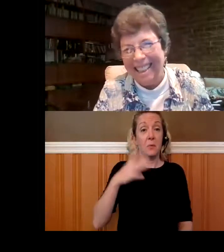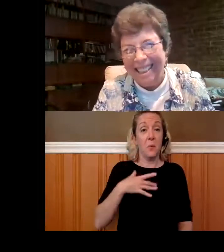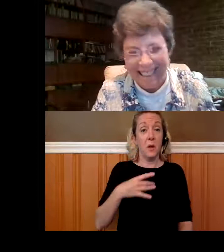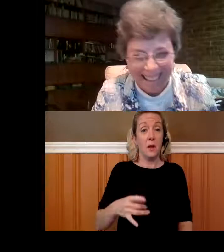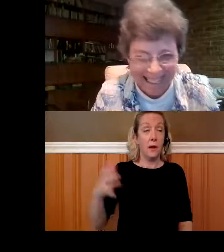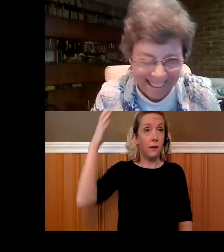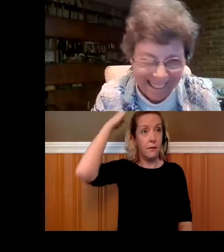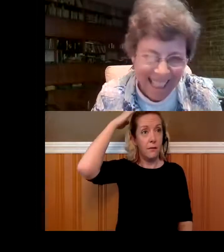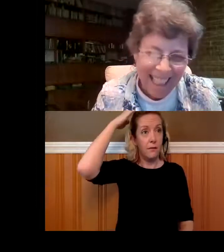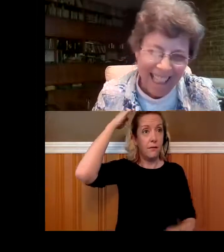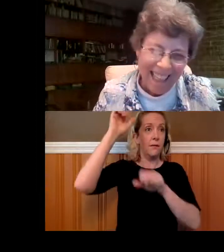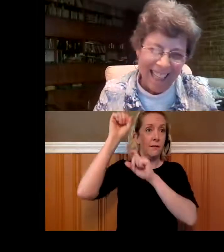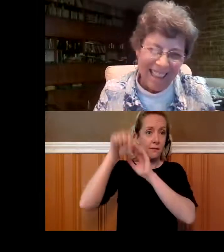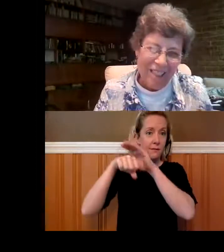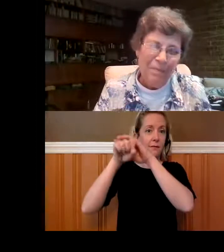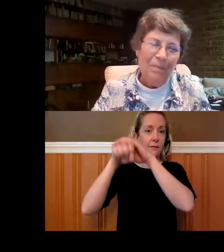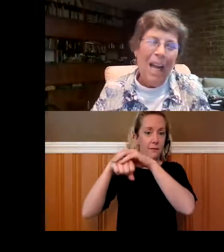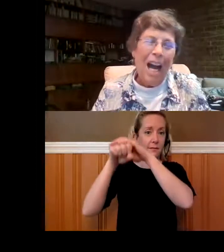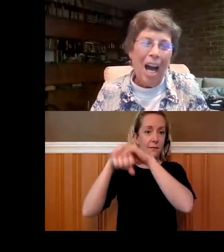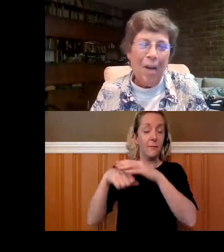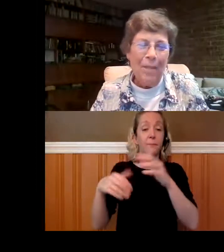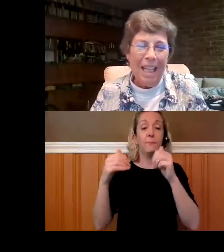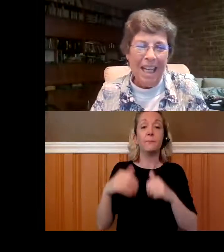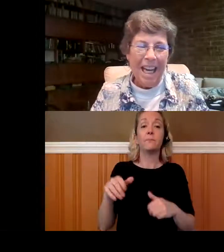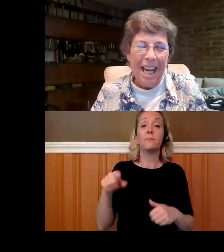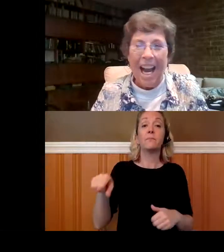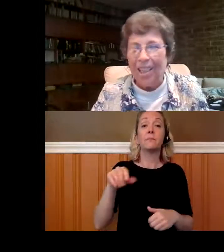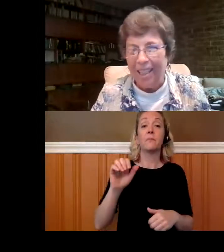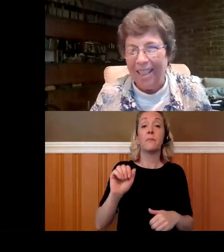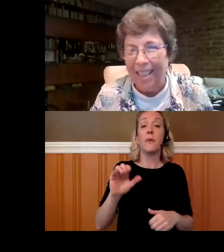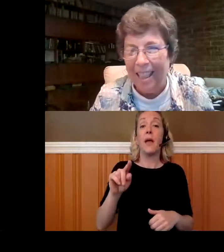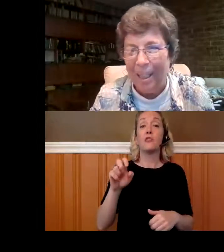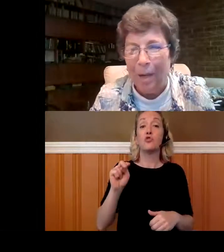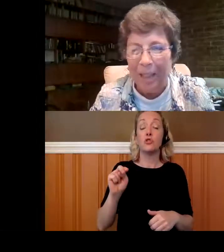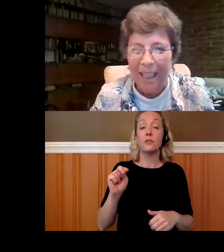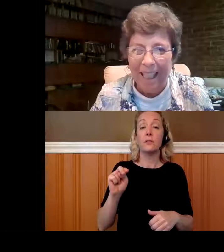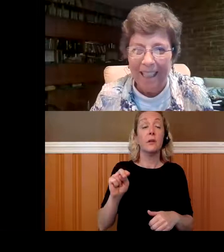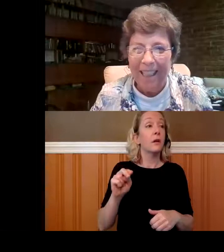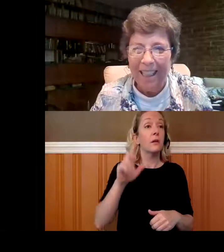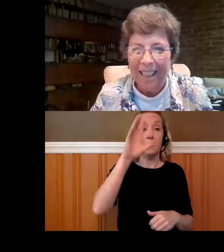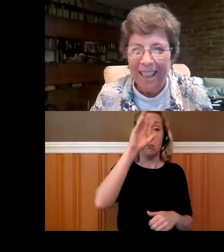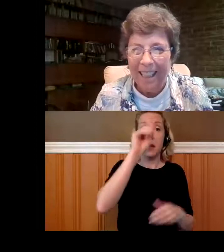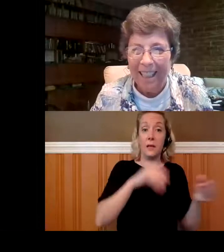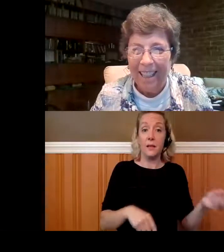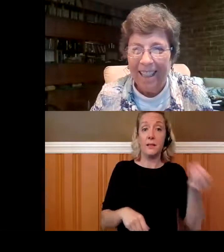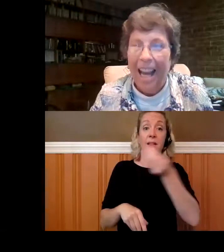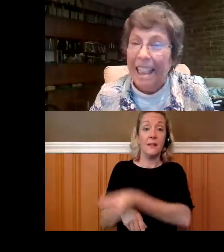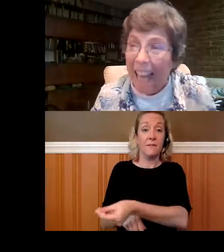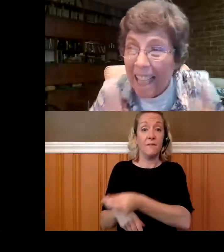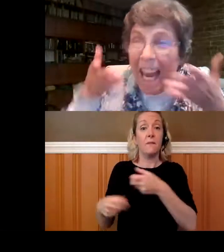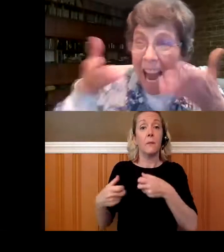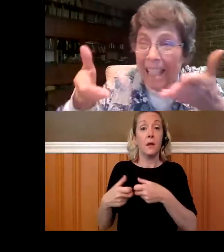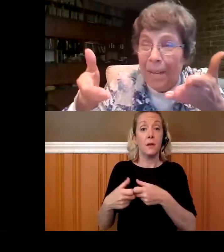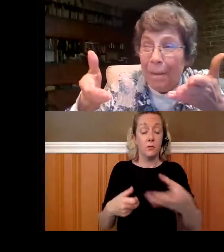exactly. Any actions that the public Giving him did? the batteries, maybe? Yes, handed him the batteries,